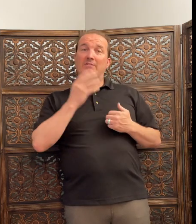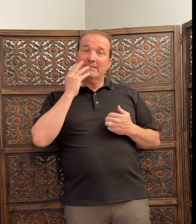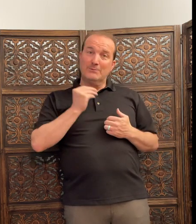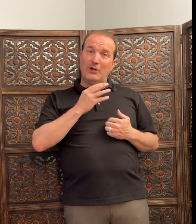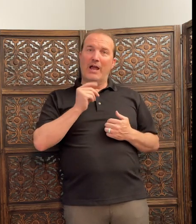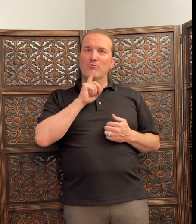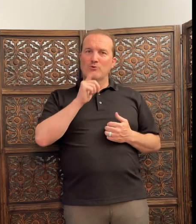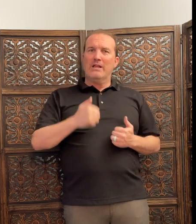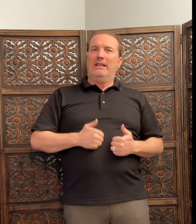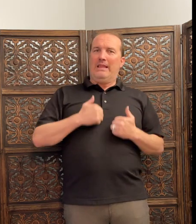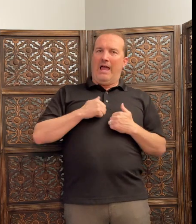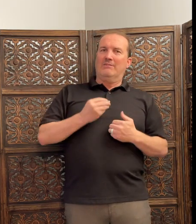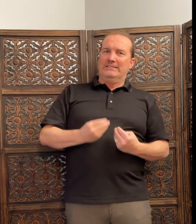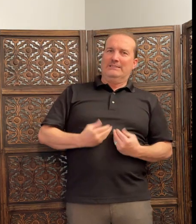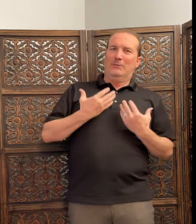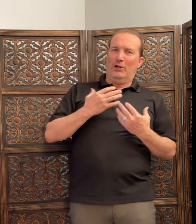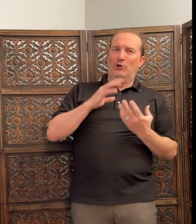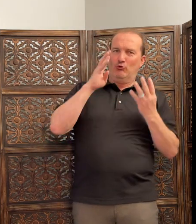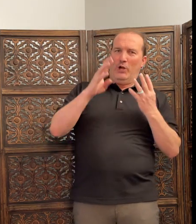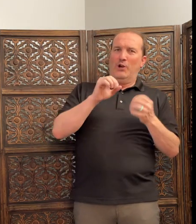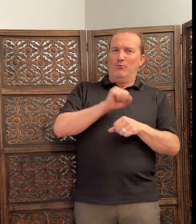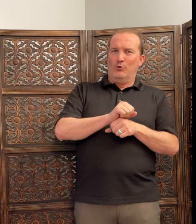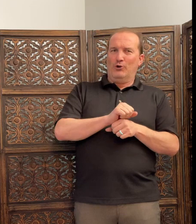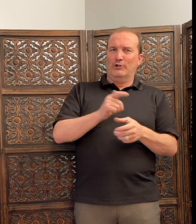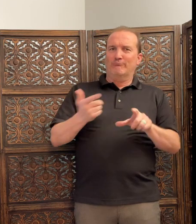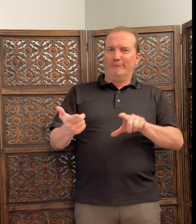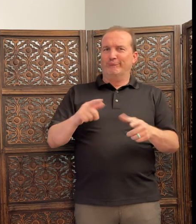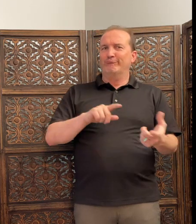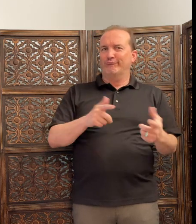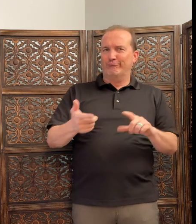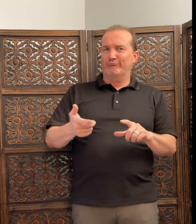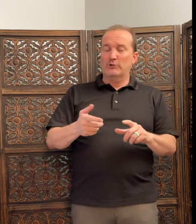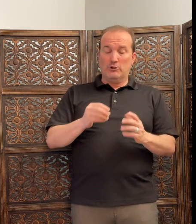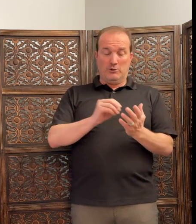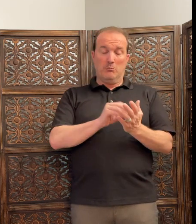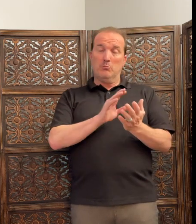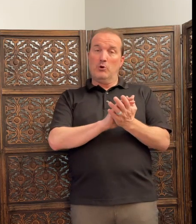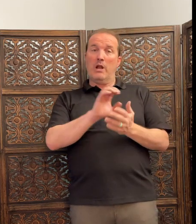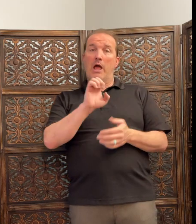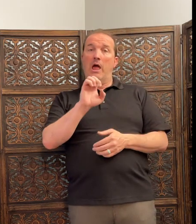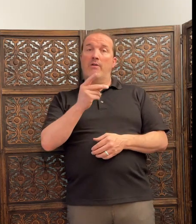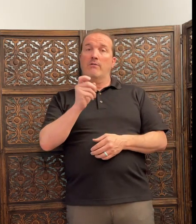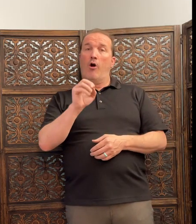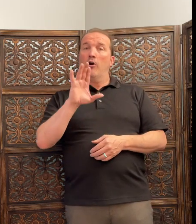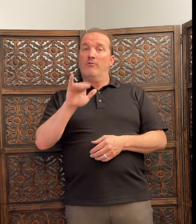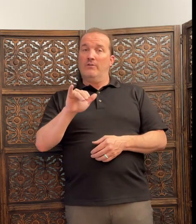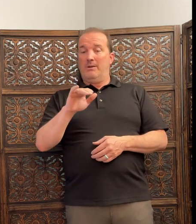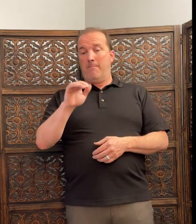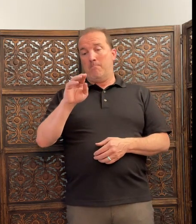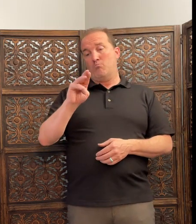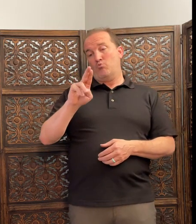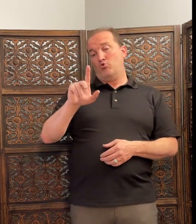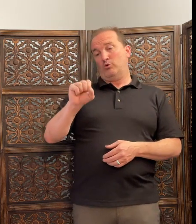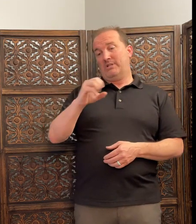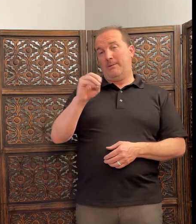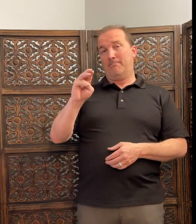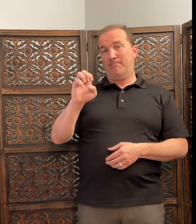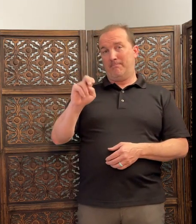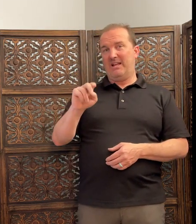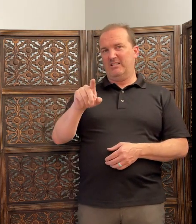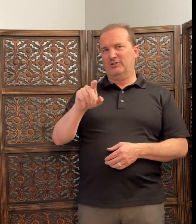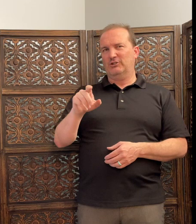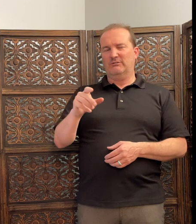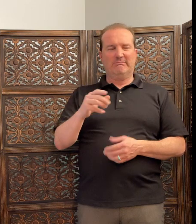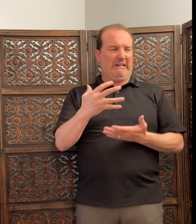real-life experiences, and her real life inspired her creative work. She notes in her ethnography, Mules and Men, that